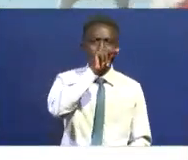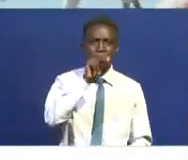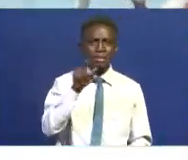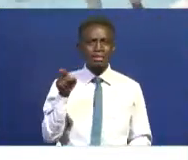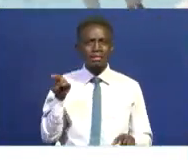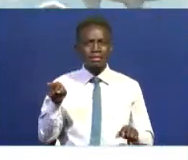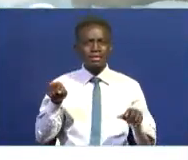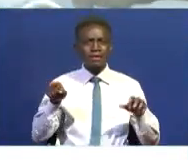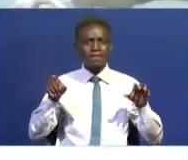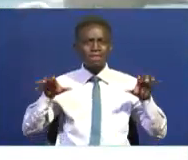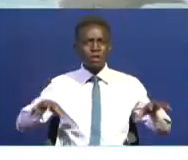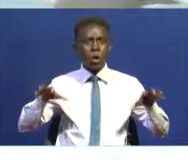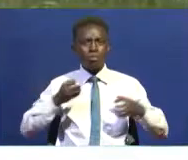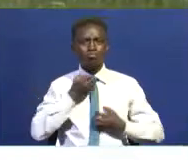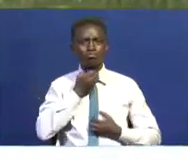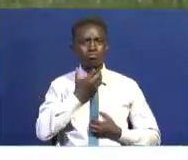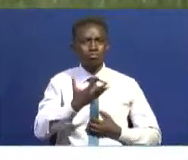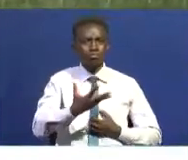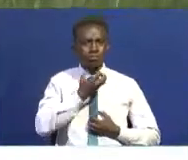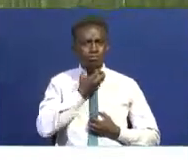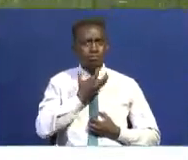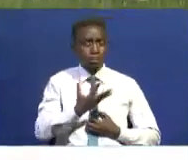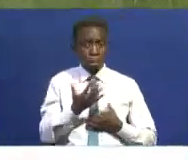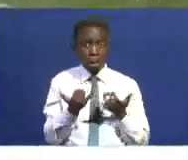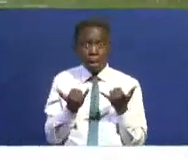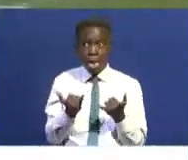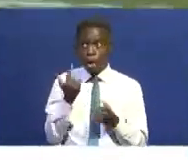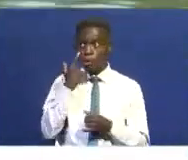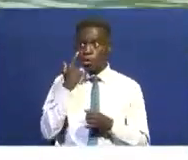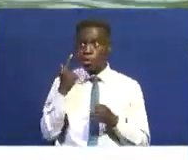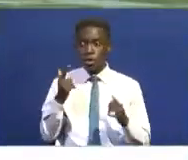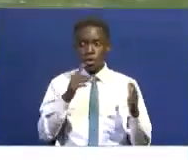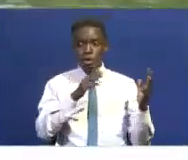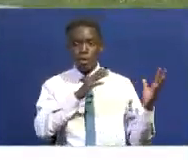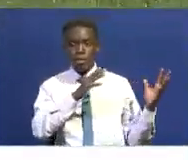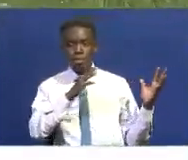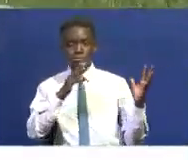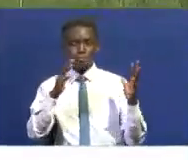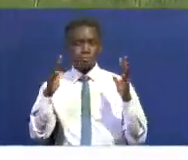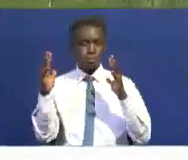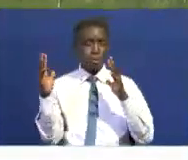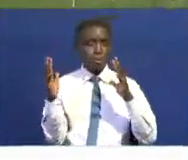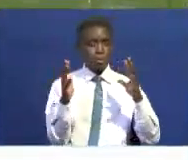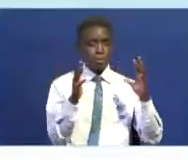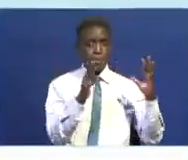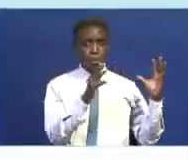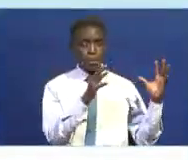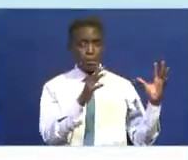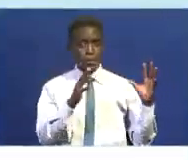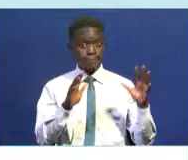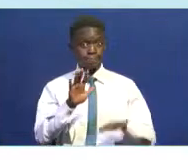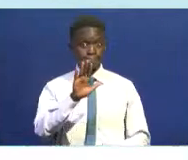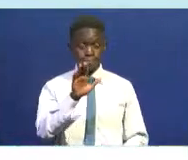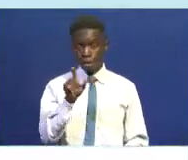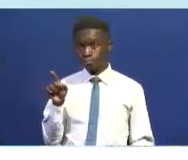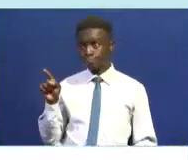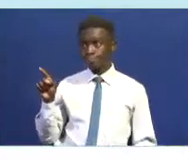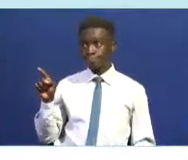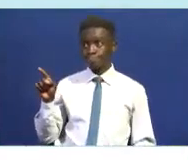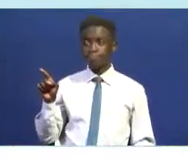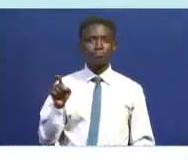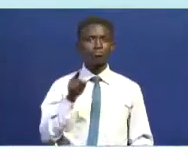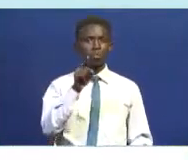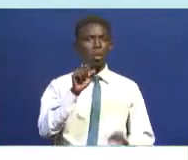of reeds swaying in the breeze. It is here in this tranquil setting that one can